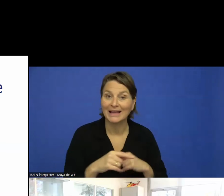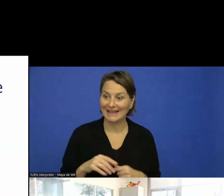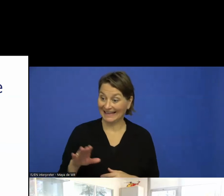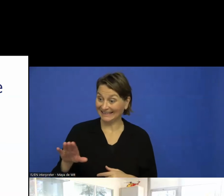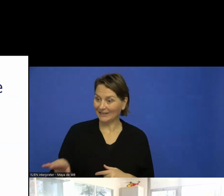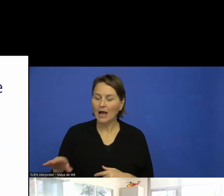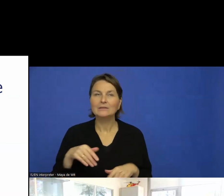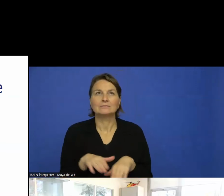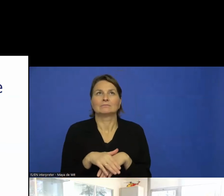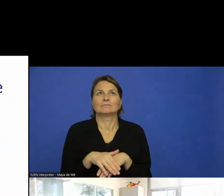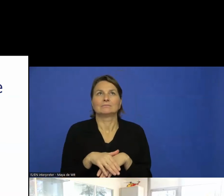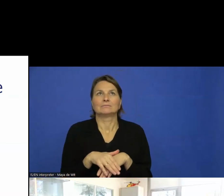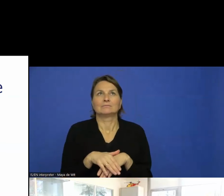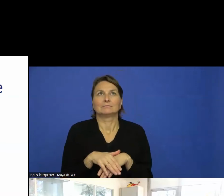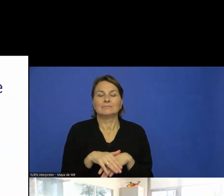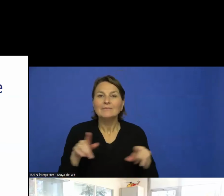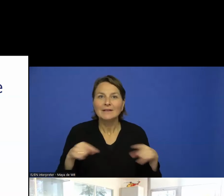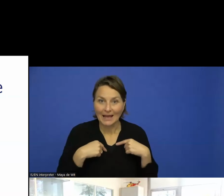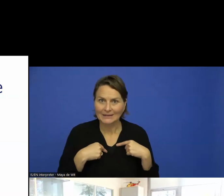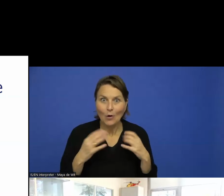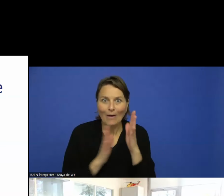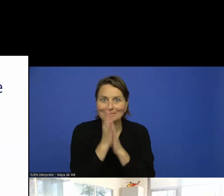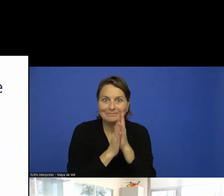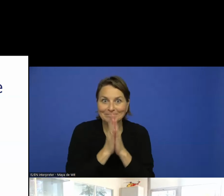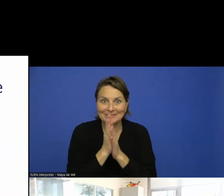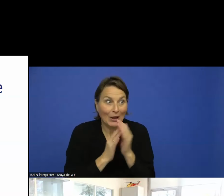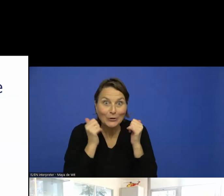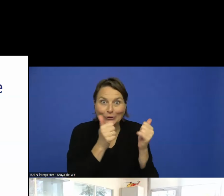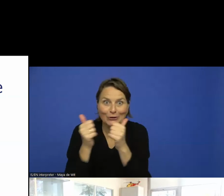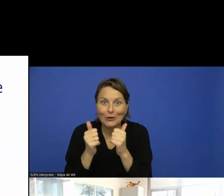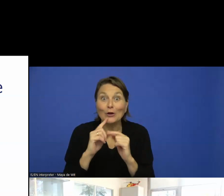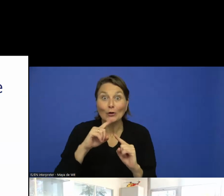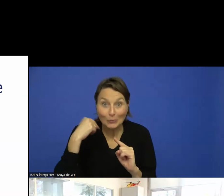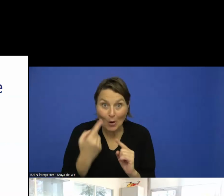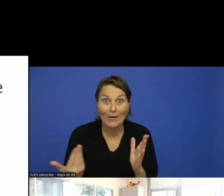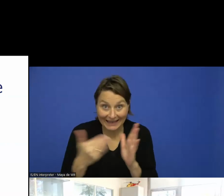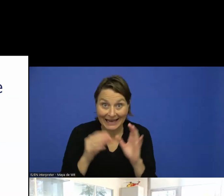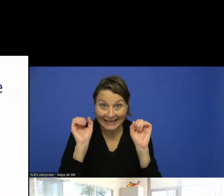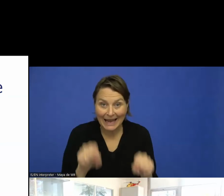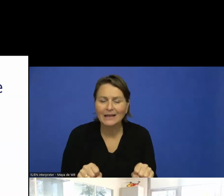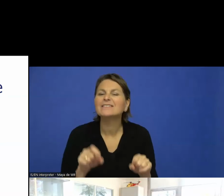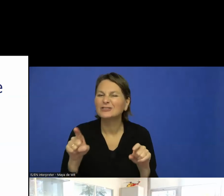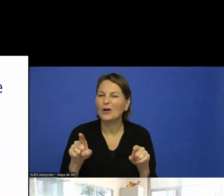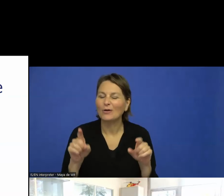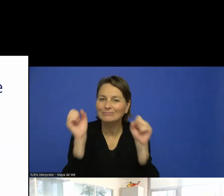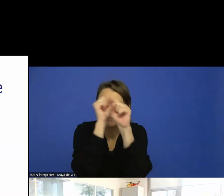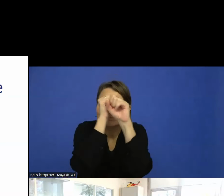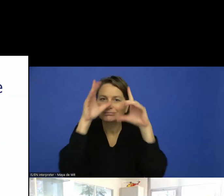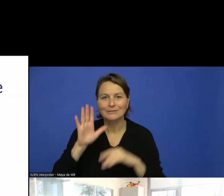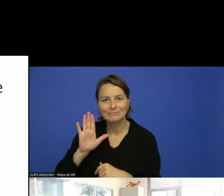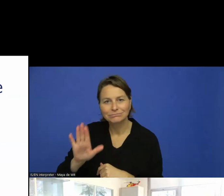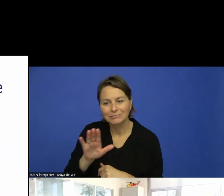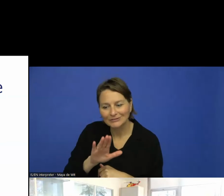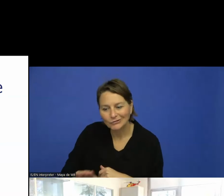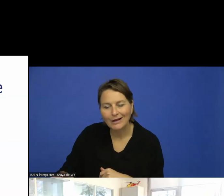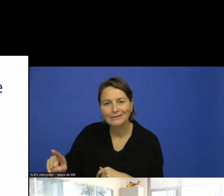and the child's so excited they want to come back tomorrow and do it all again. And what are the questions from the design point